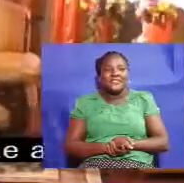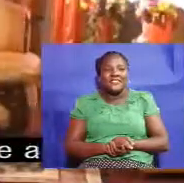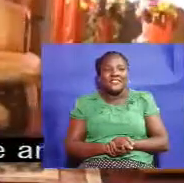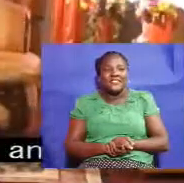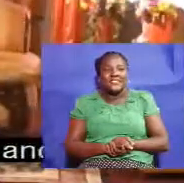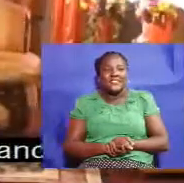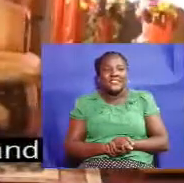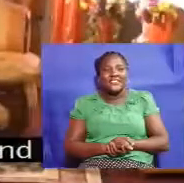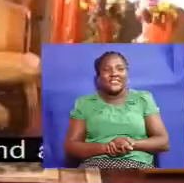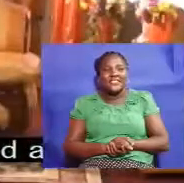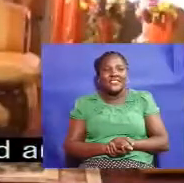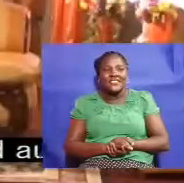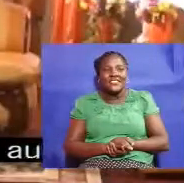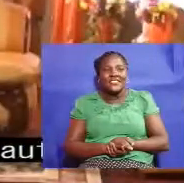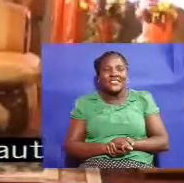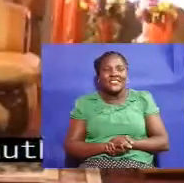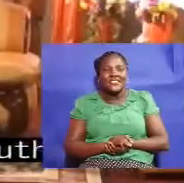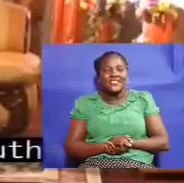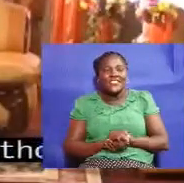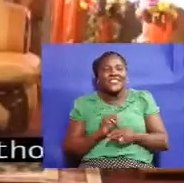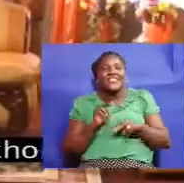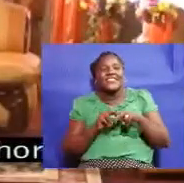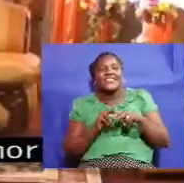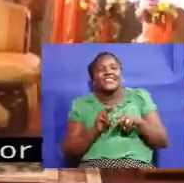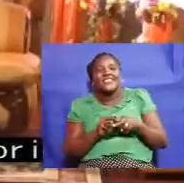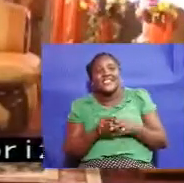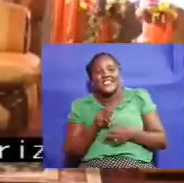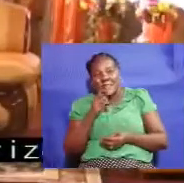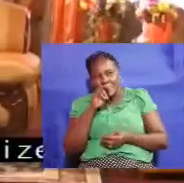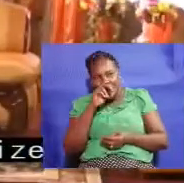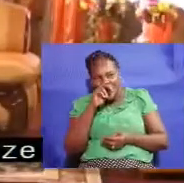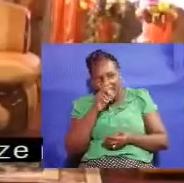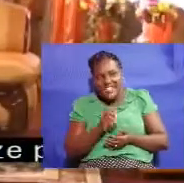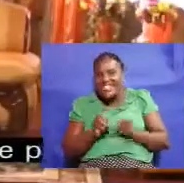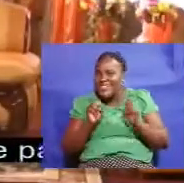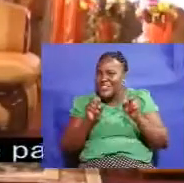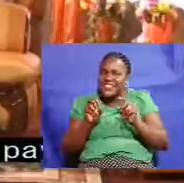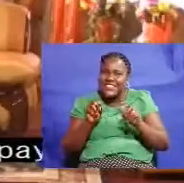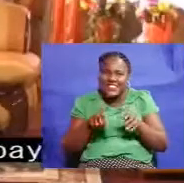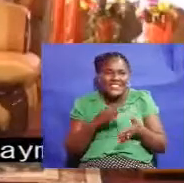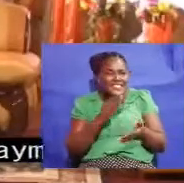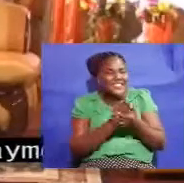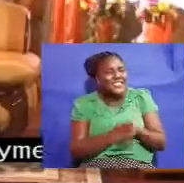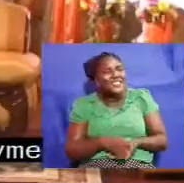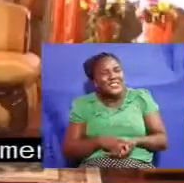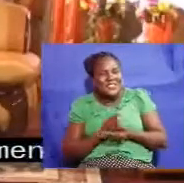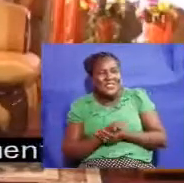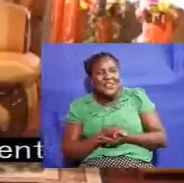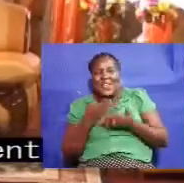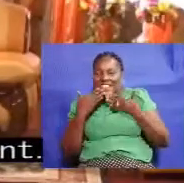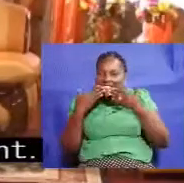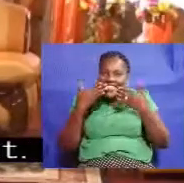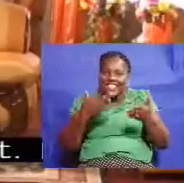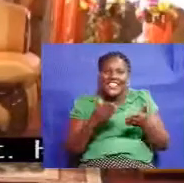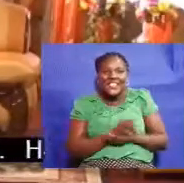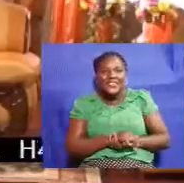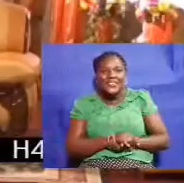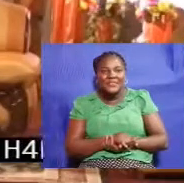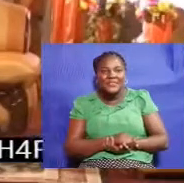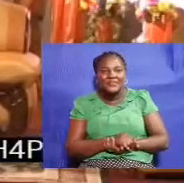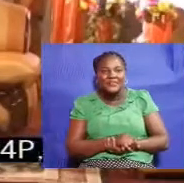Thank you. Baby, how are you doing today? I'm so much in love with you, Edna. That is how I'm